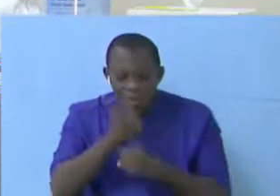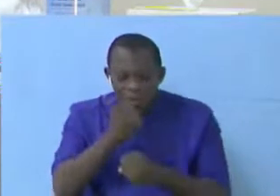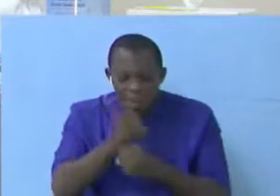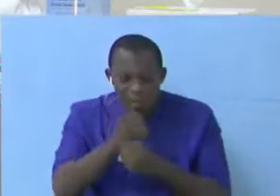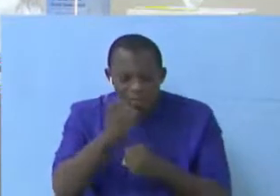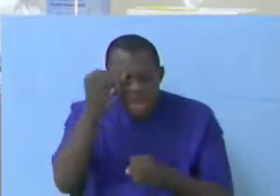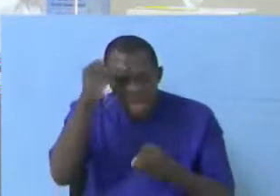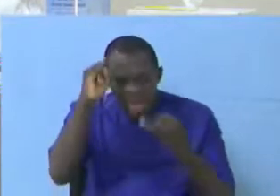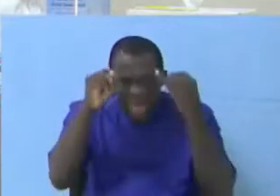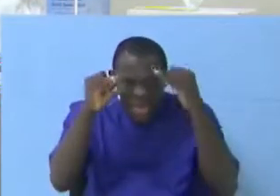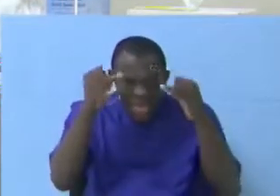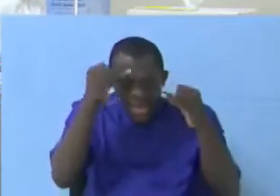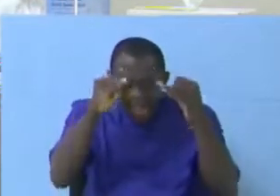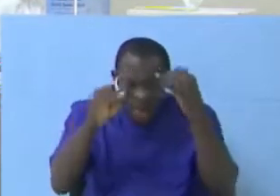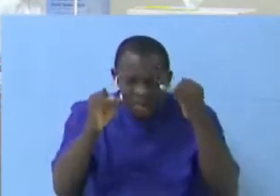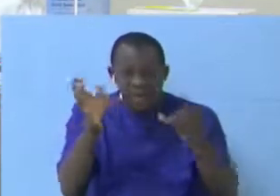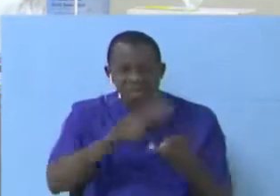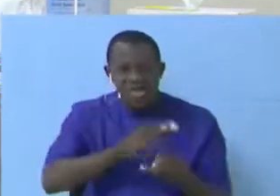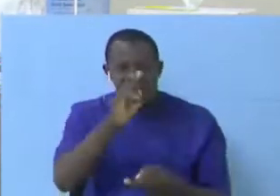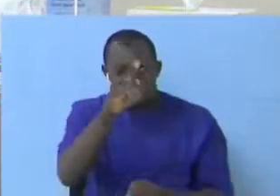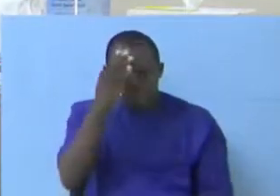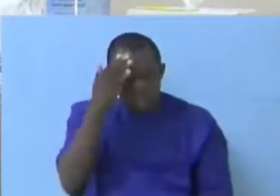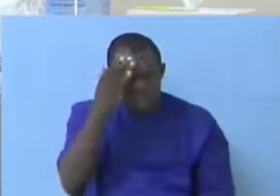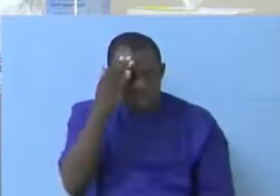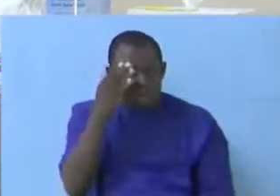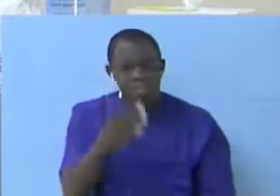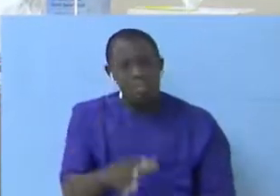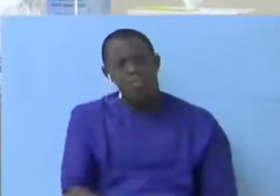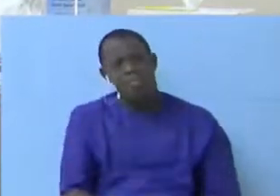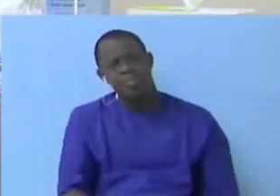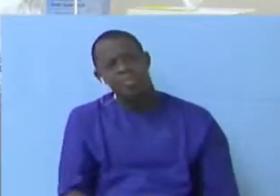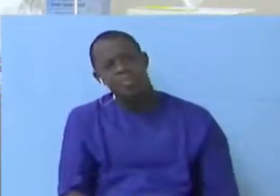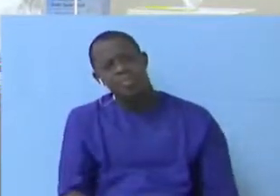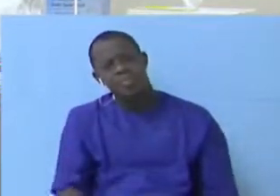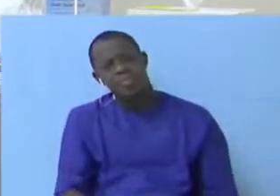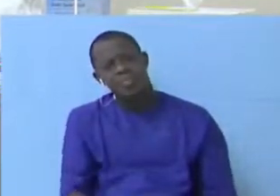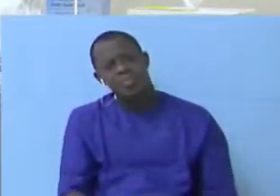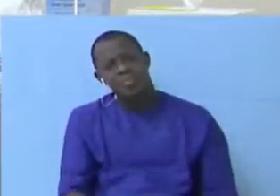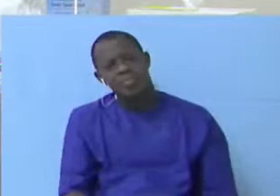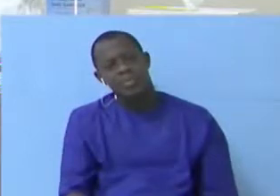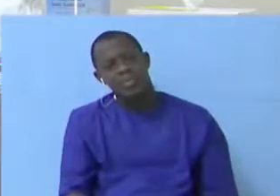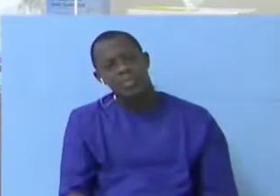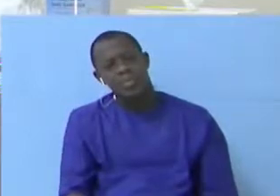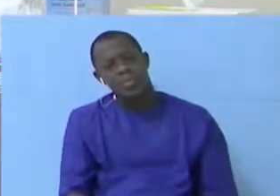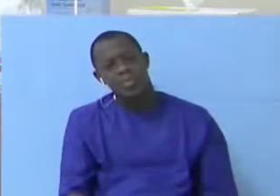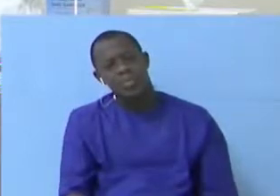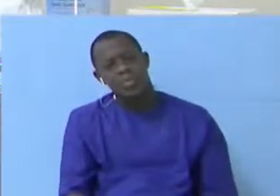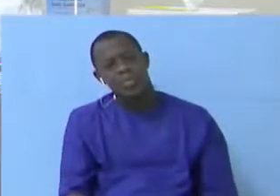be ka fu minyo manyo nyoe nyani le fo ya ta ya tabiya ke ya londi ka ke kuma kanoti.